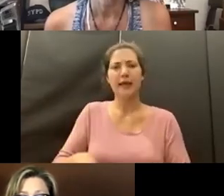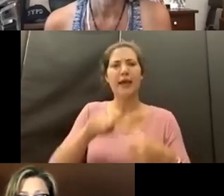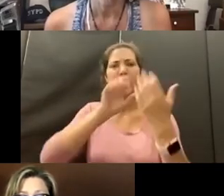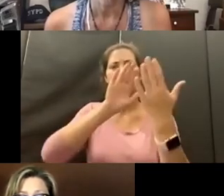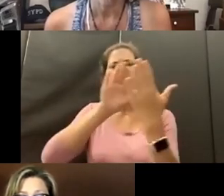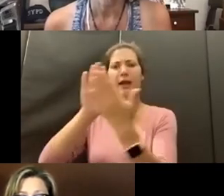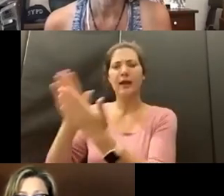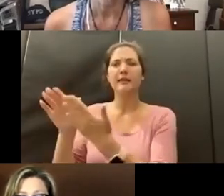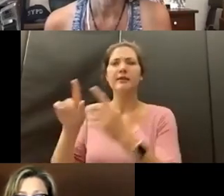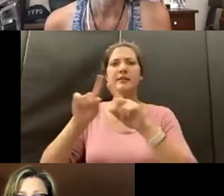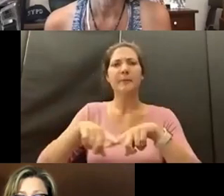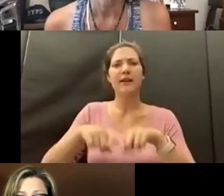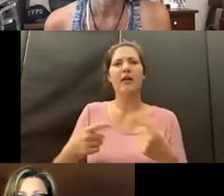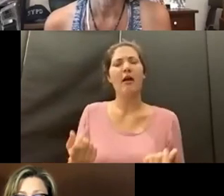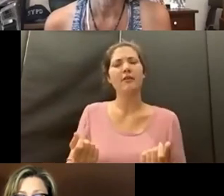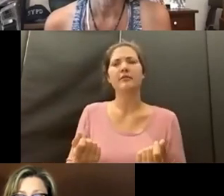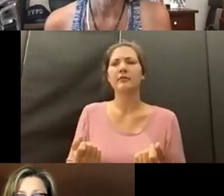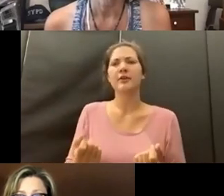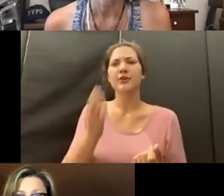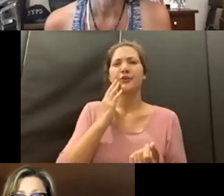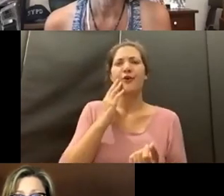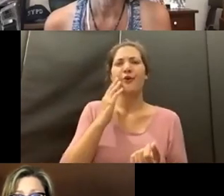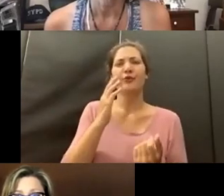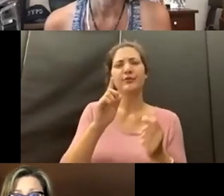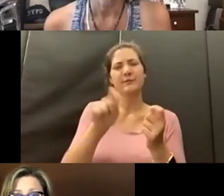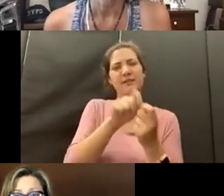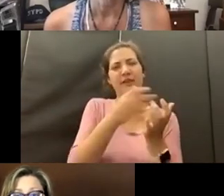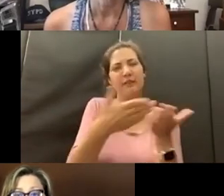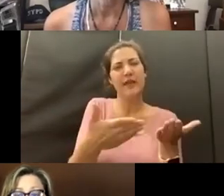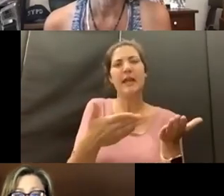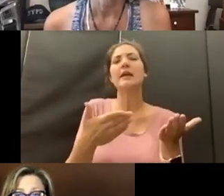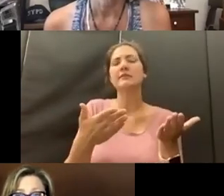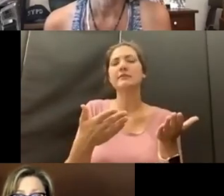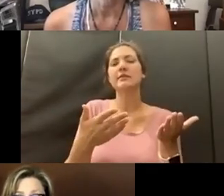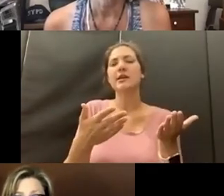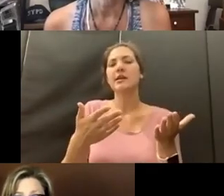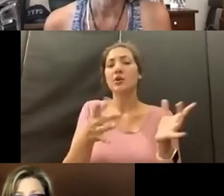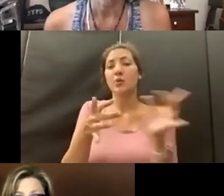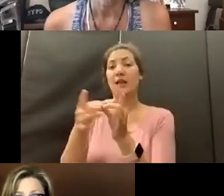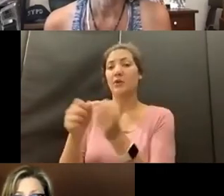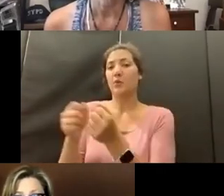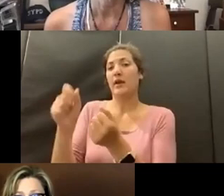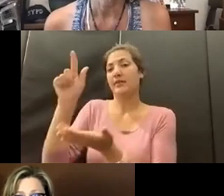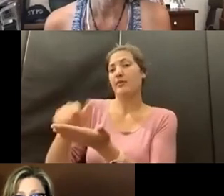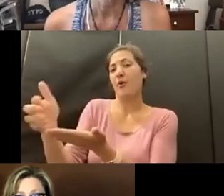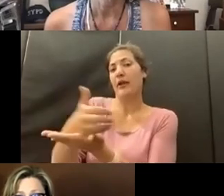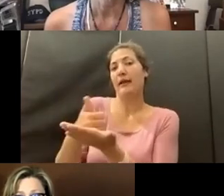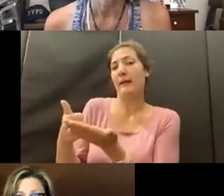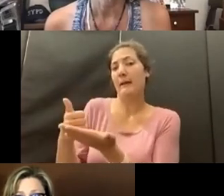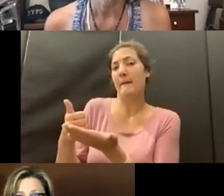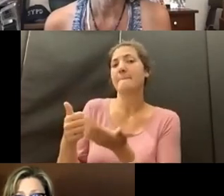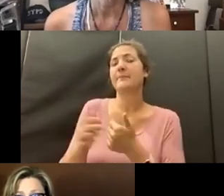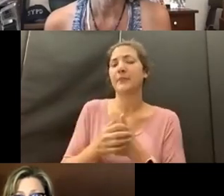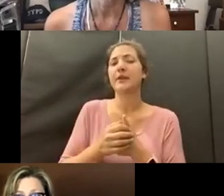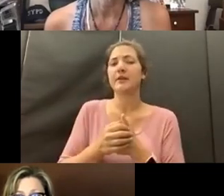for many low-income adults. And this can also help to meet many of the needs just described by Supervisors